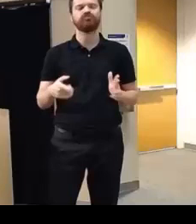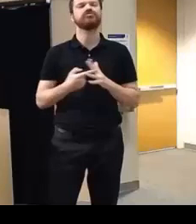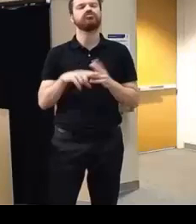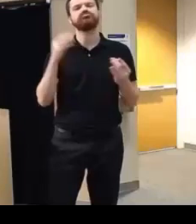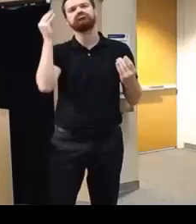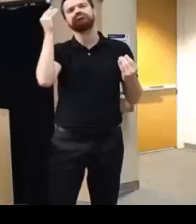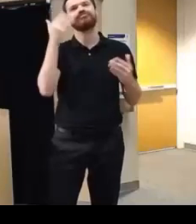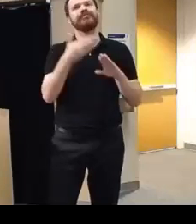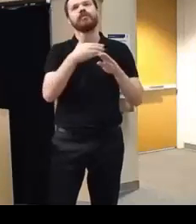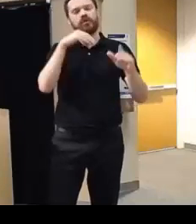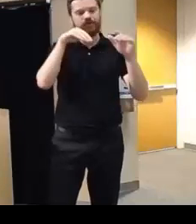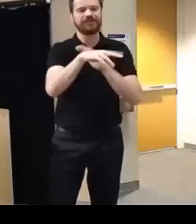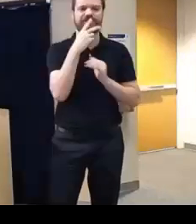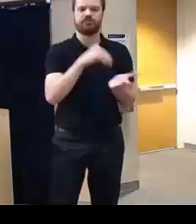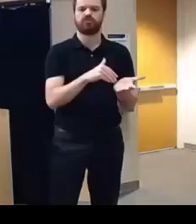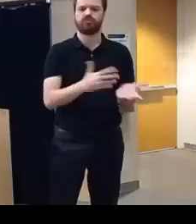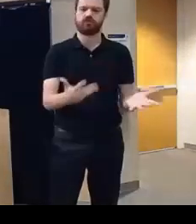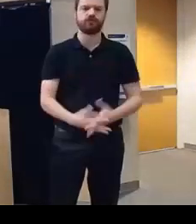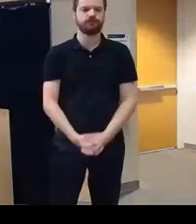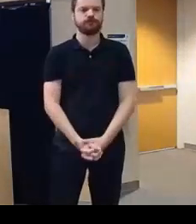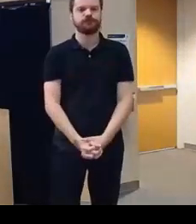about things before they even went in to see their doctor.